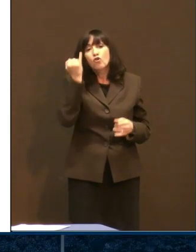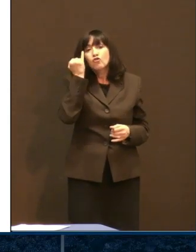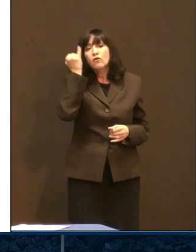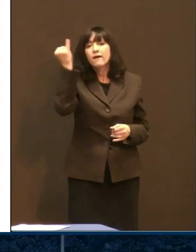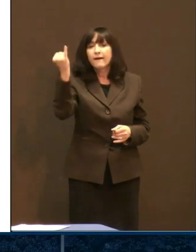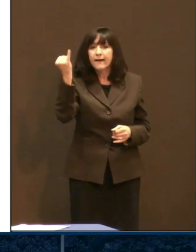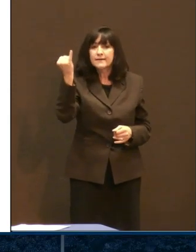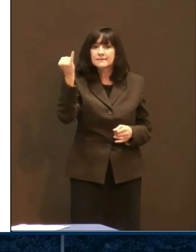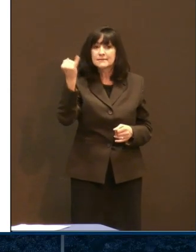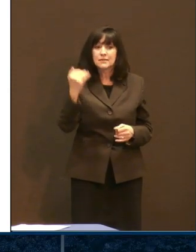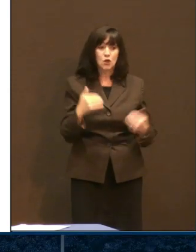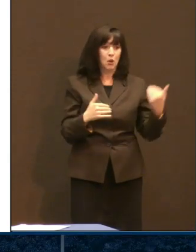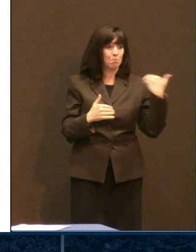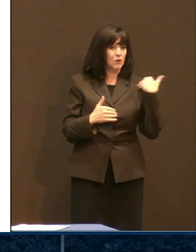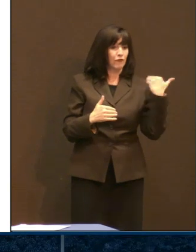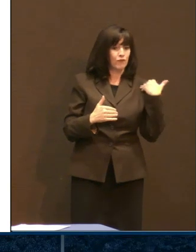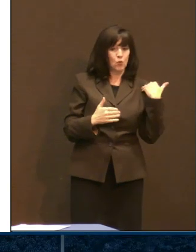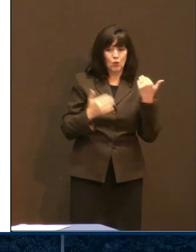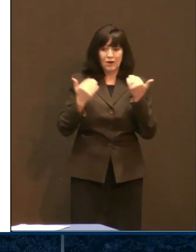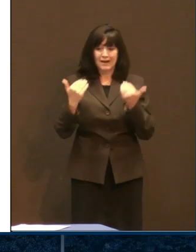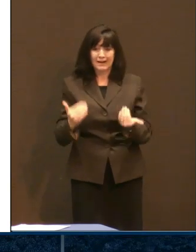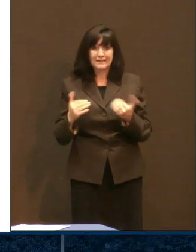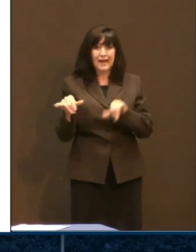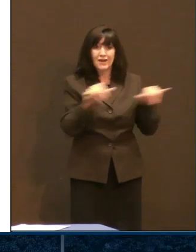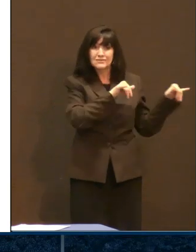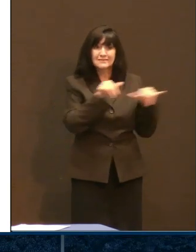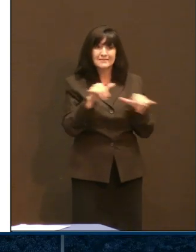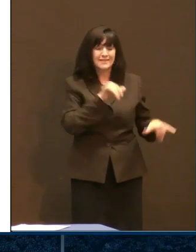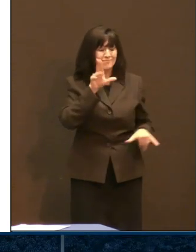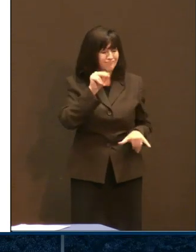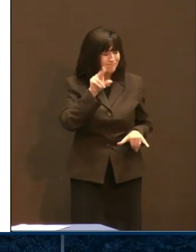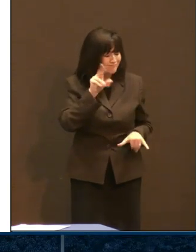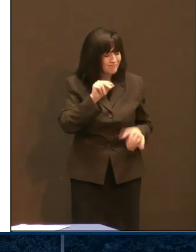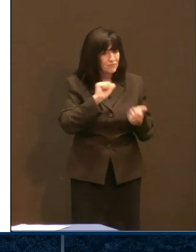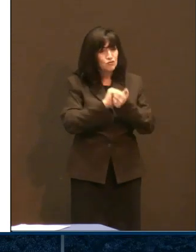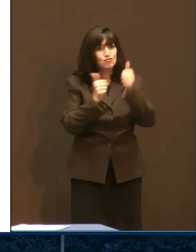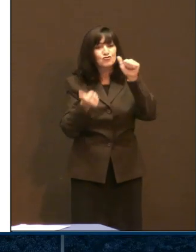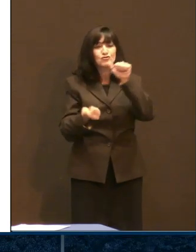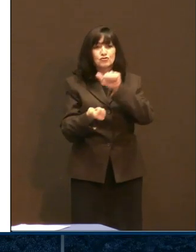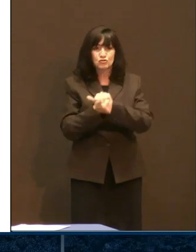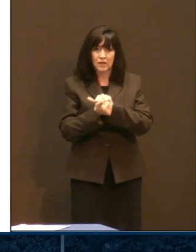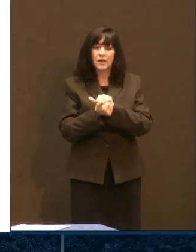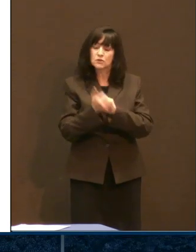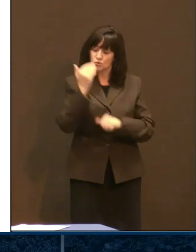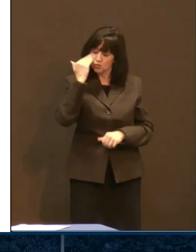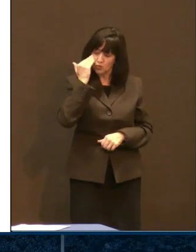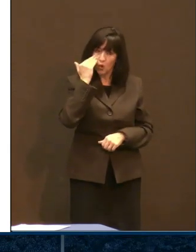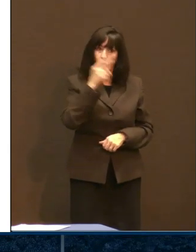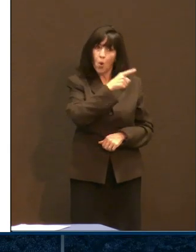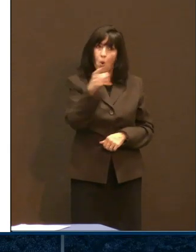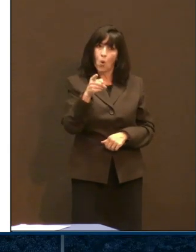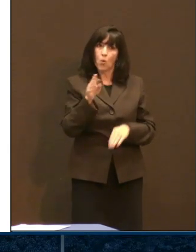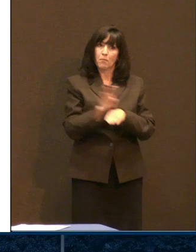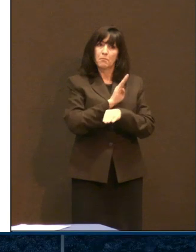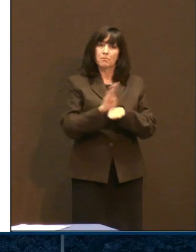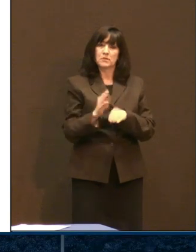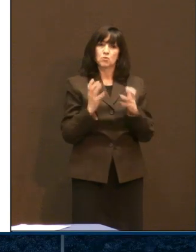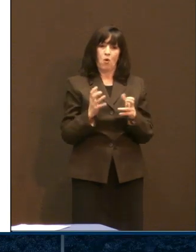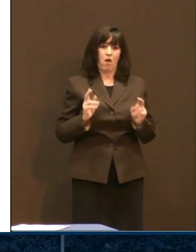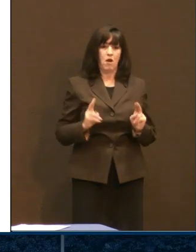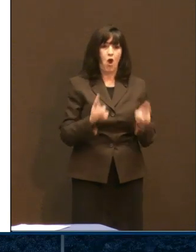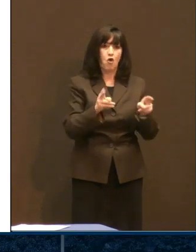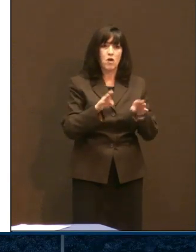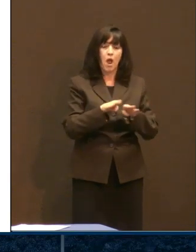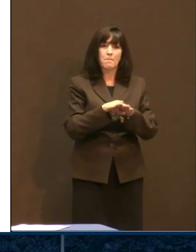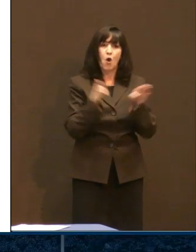differently than they might otherwise be allowed by law, so that they have some revenue coming in. I know it's a balance that each of them